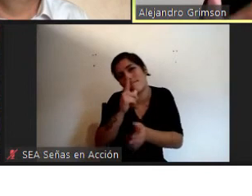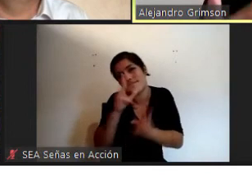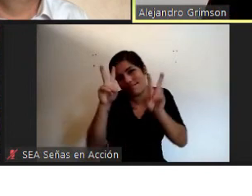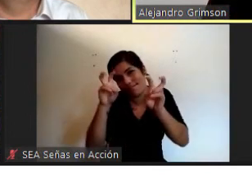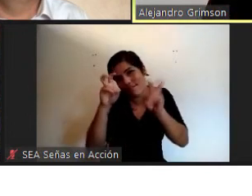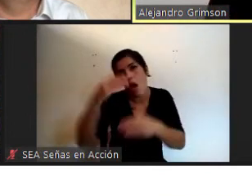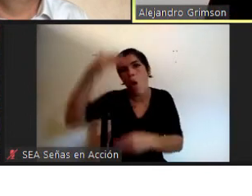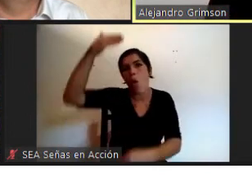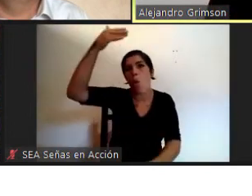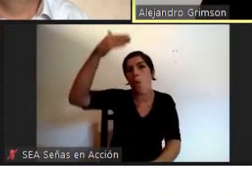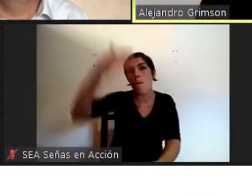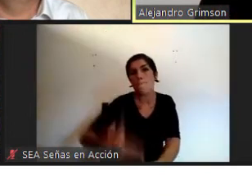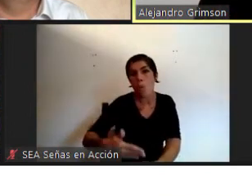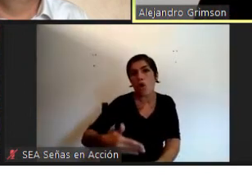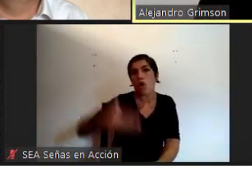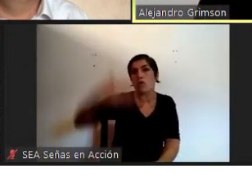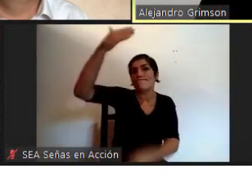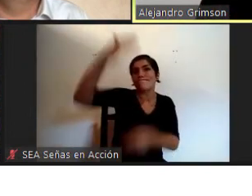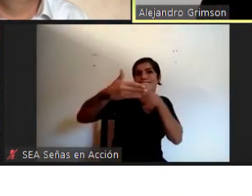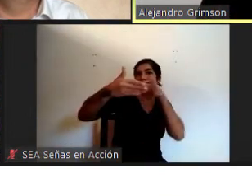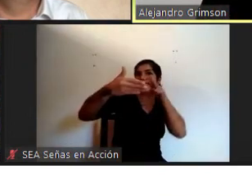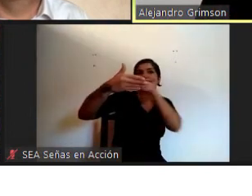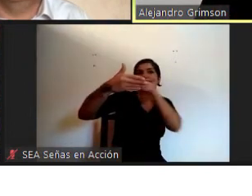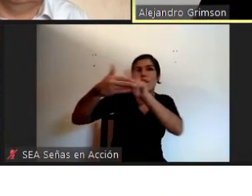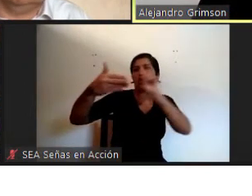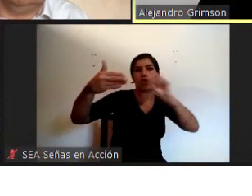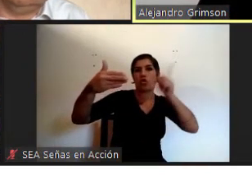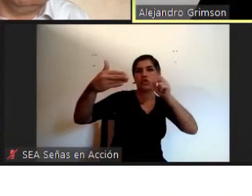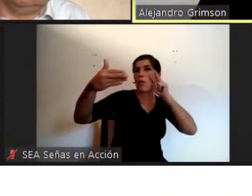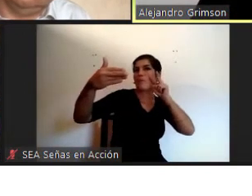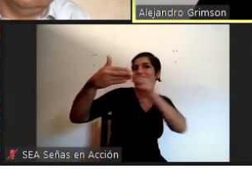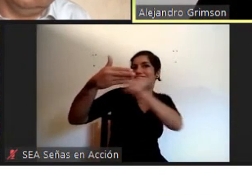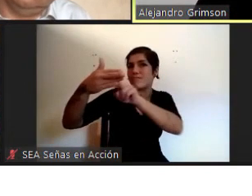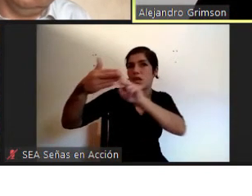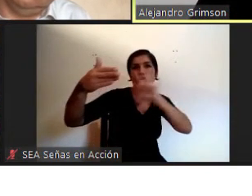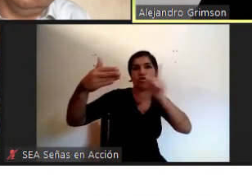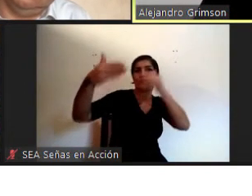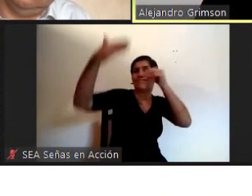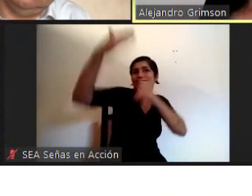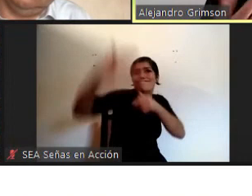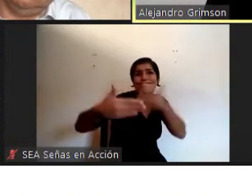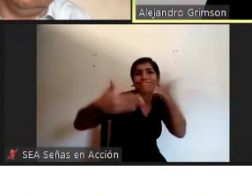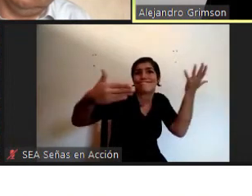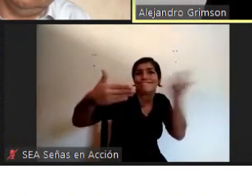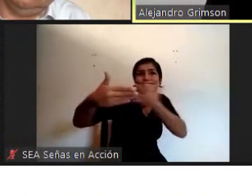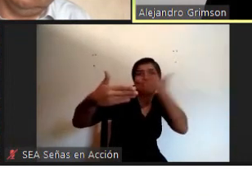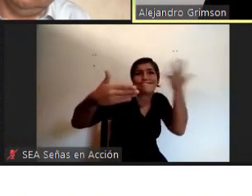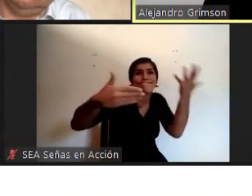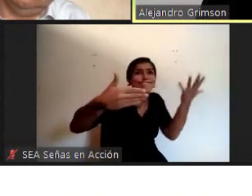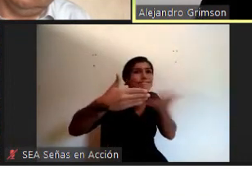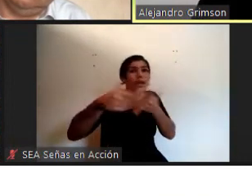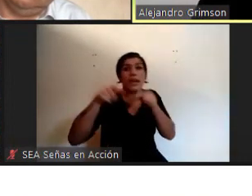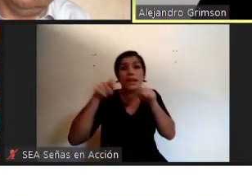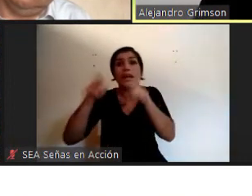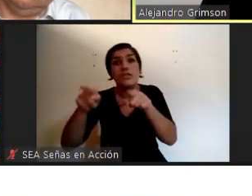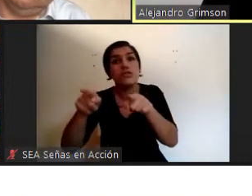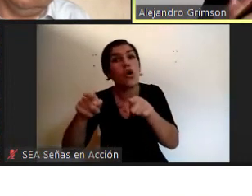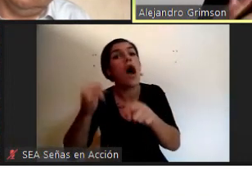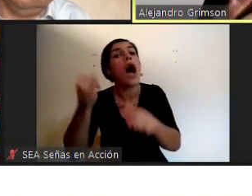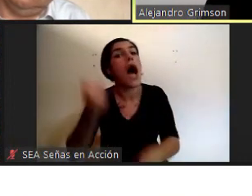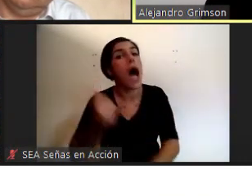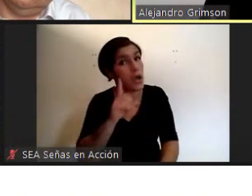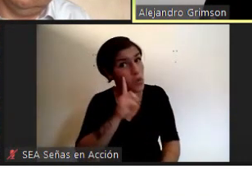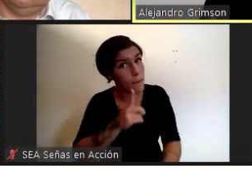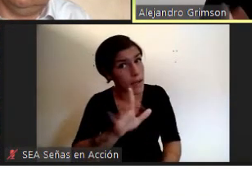that the wall will be so gigantic that we are left speechless. If we are left speechless, we are